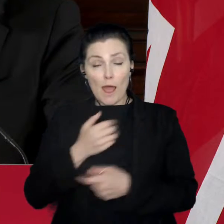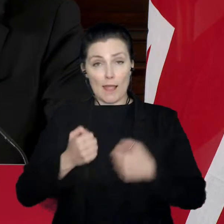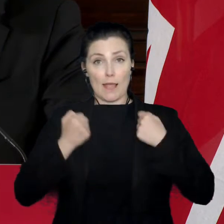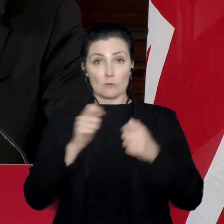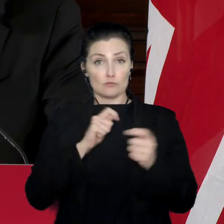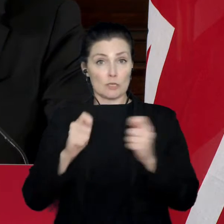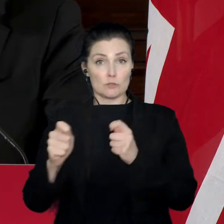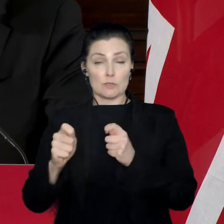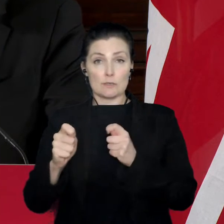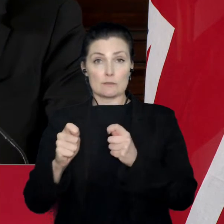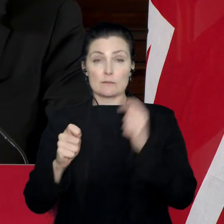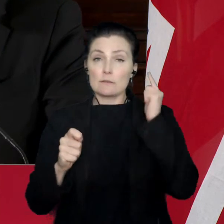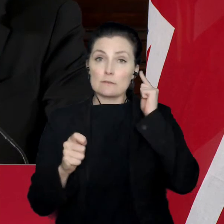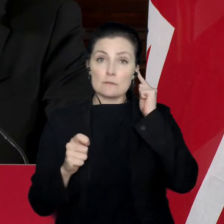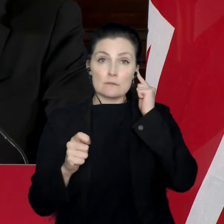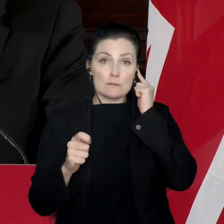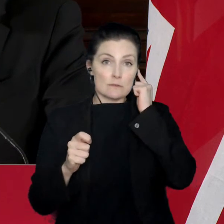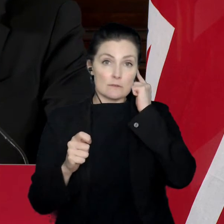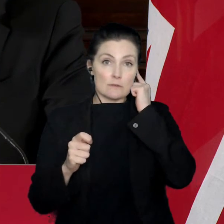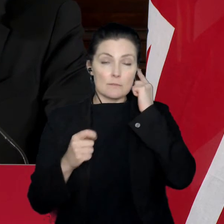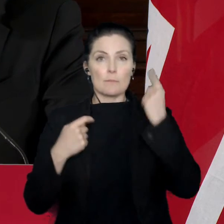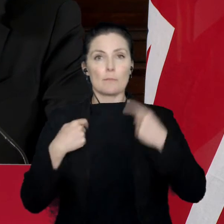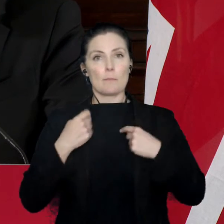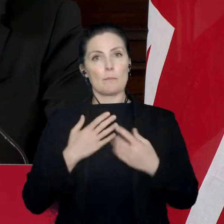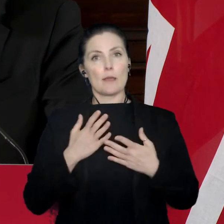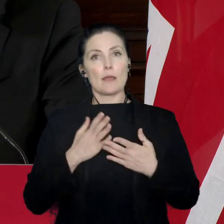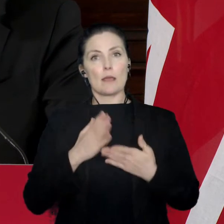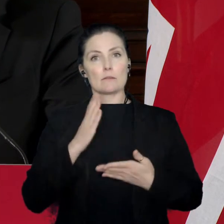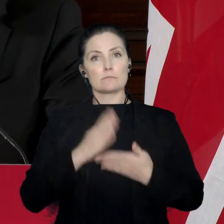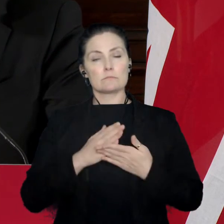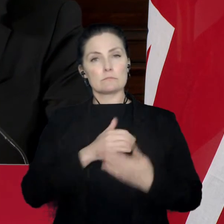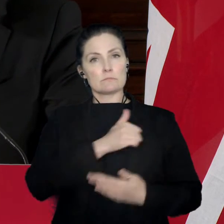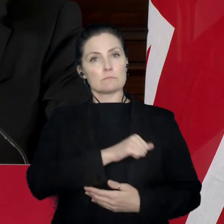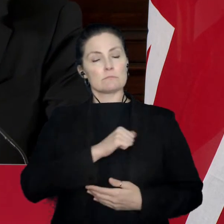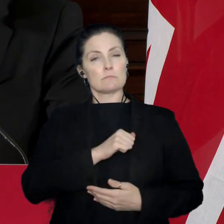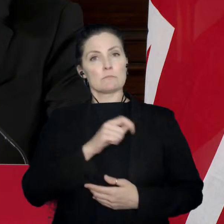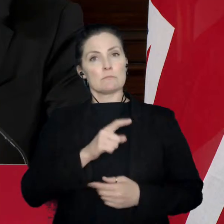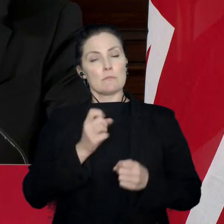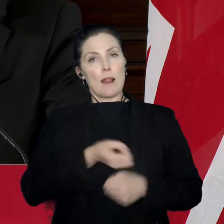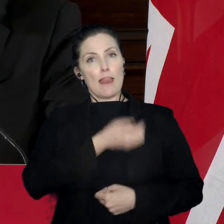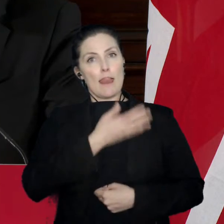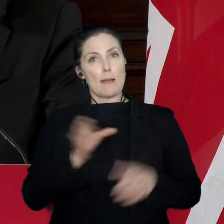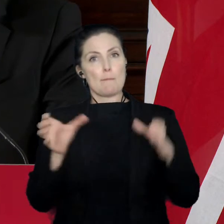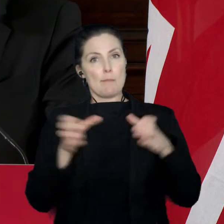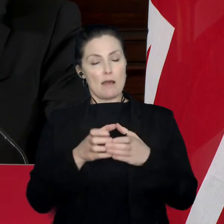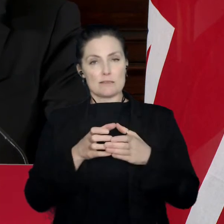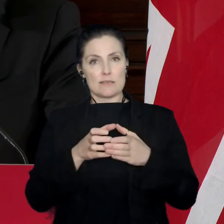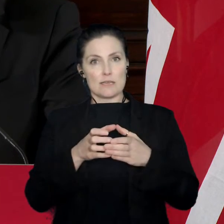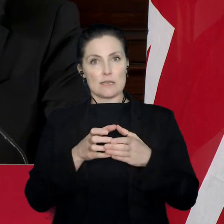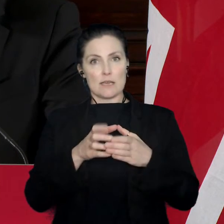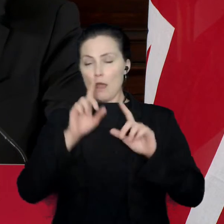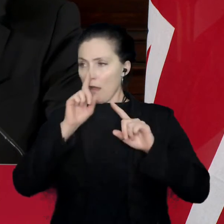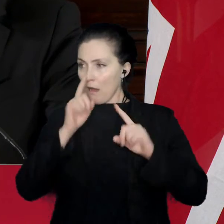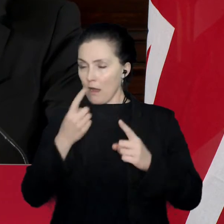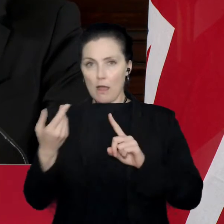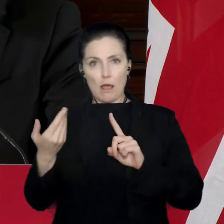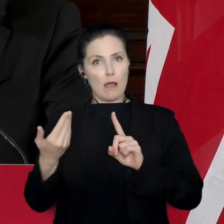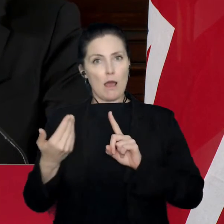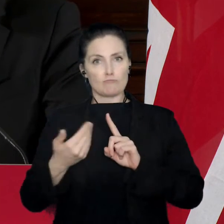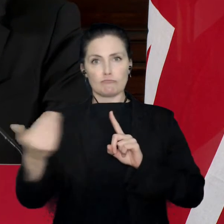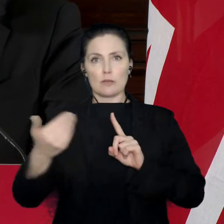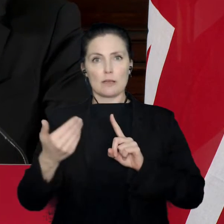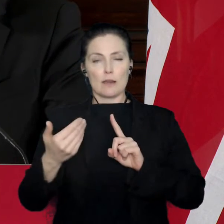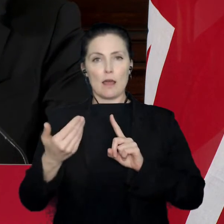say this with all candour. The Labour Party is unrecognisable from 2019, and it will never go